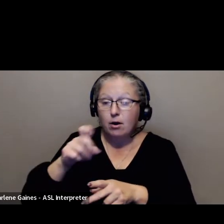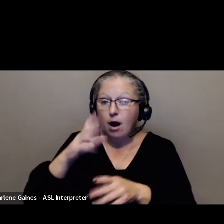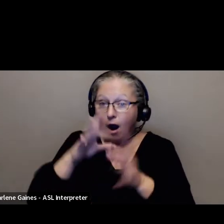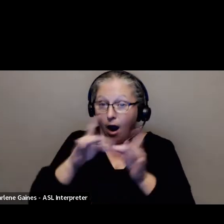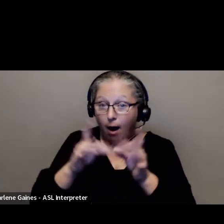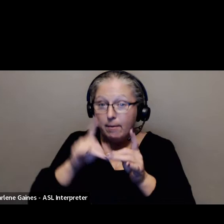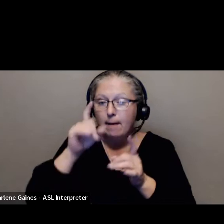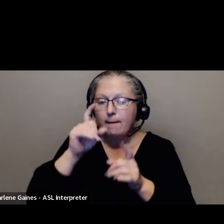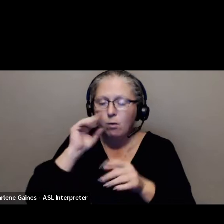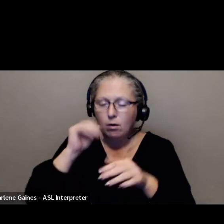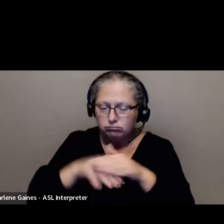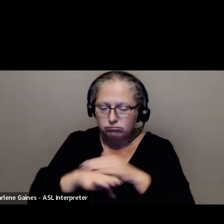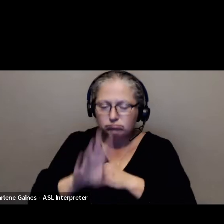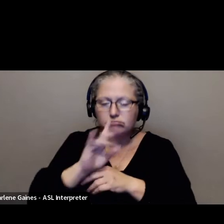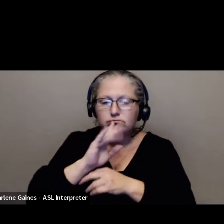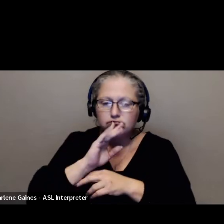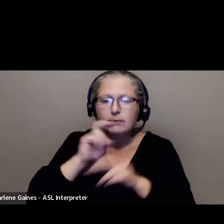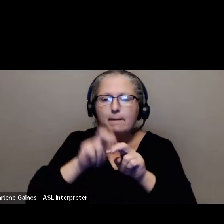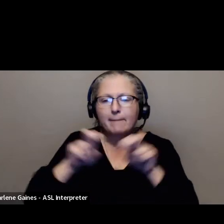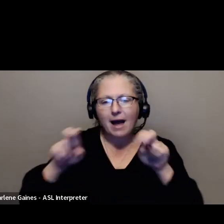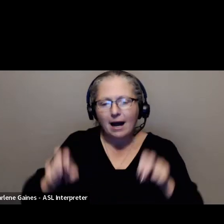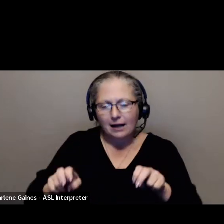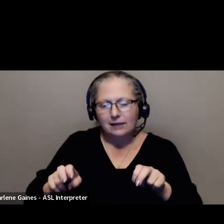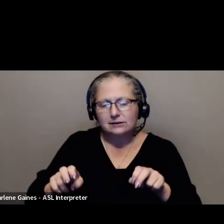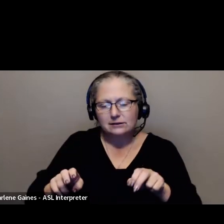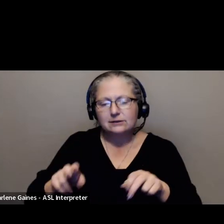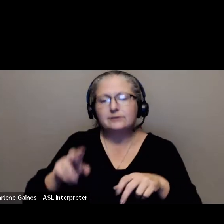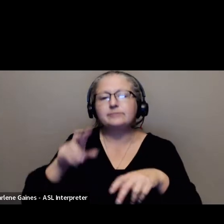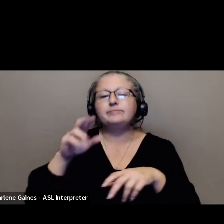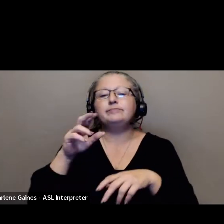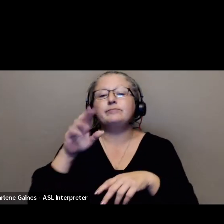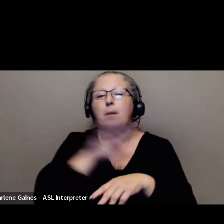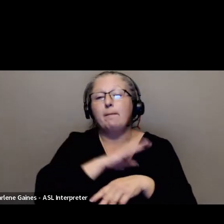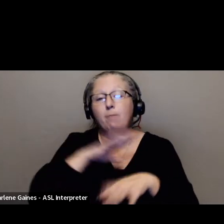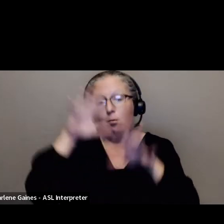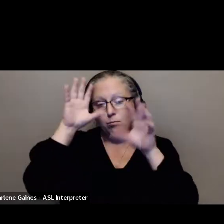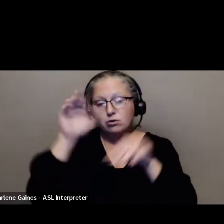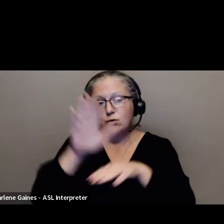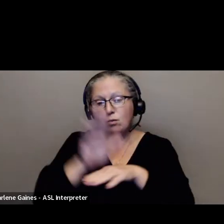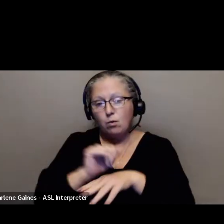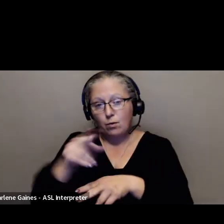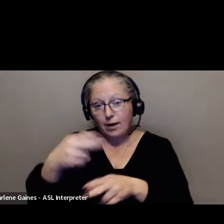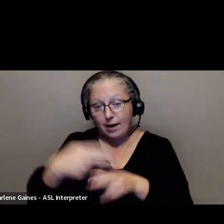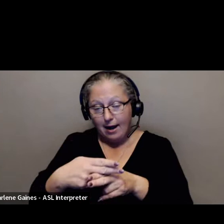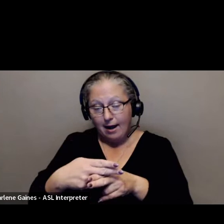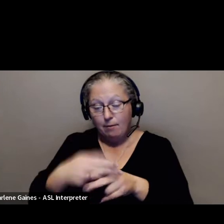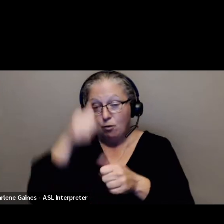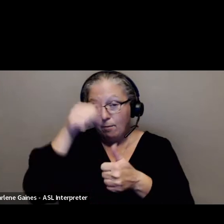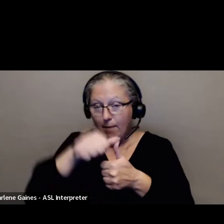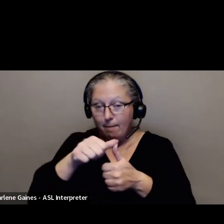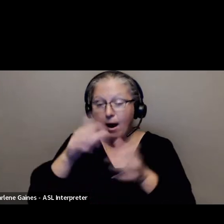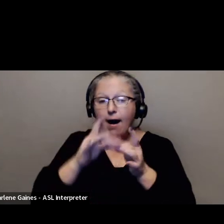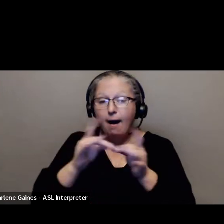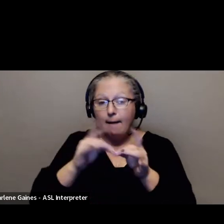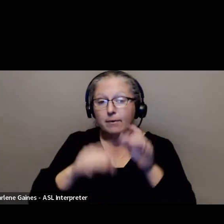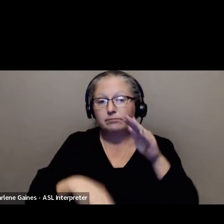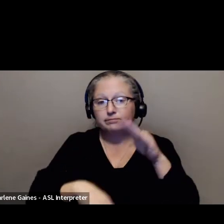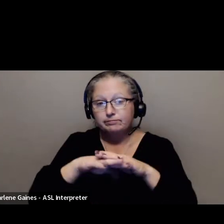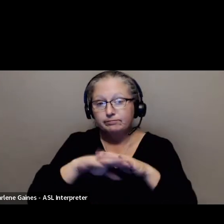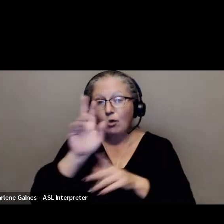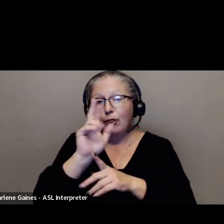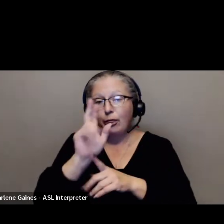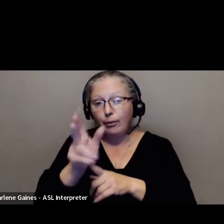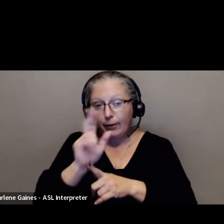you will be admitted to speak as a panelist during your public comment period. The board president will call on you. Please note that comments are limited to